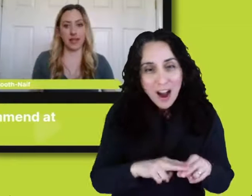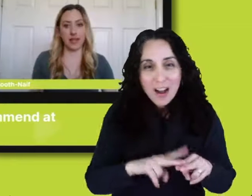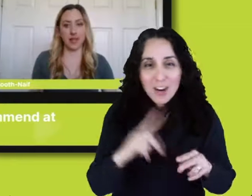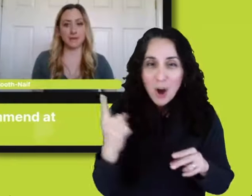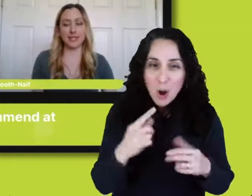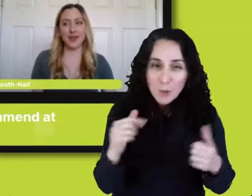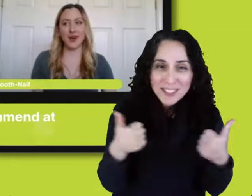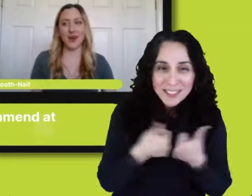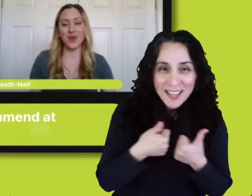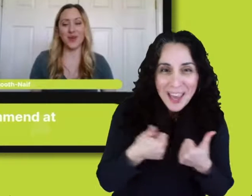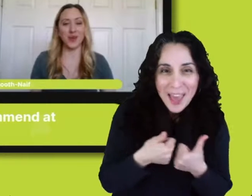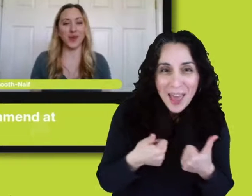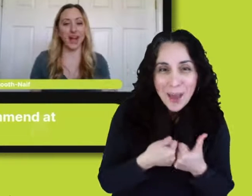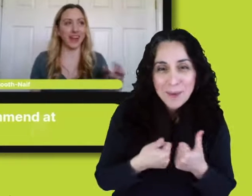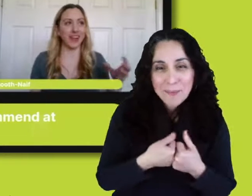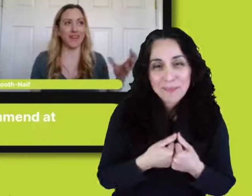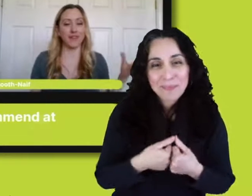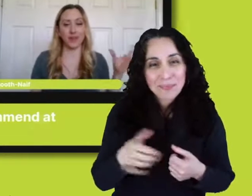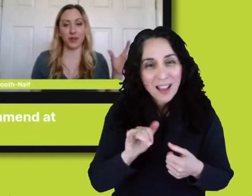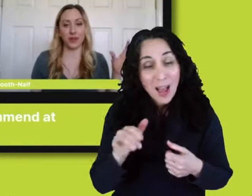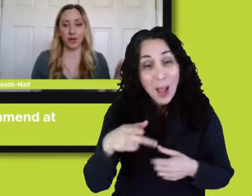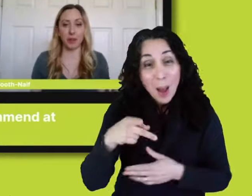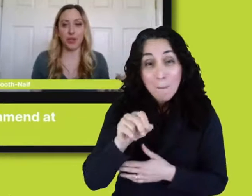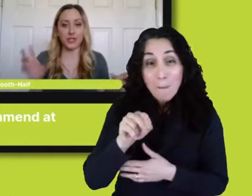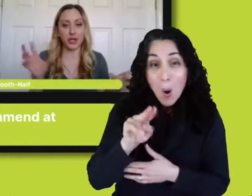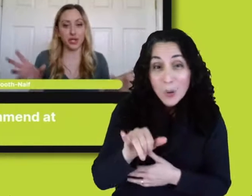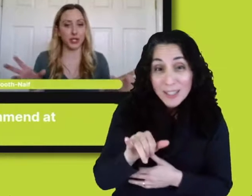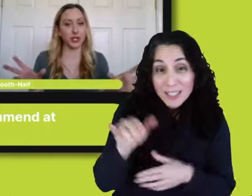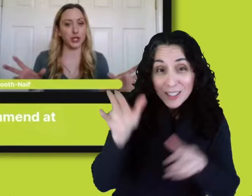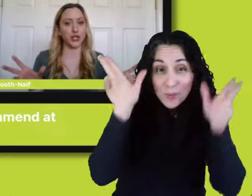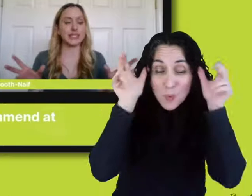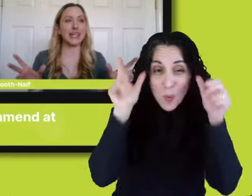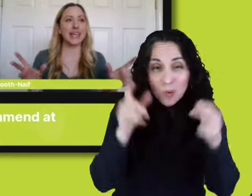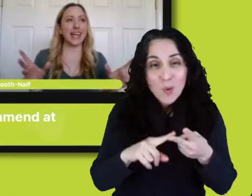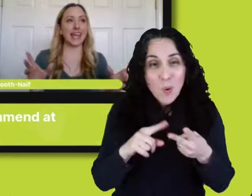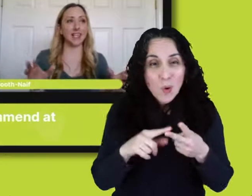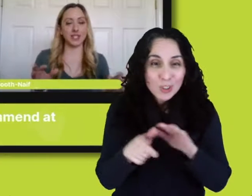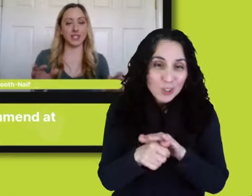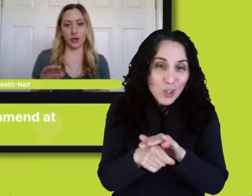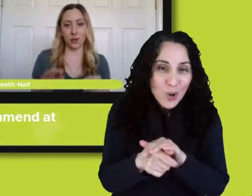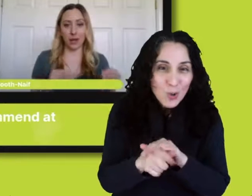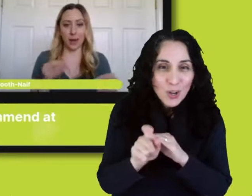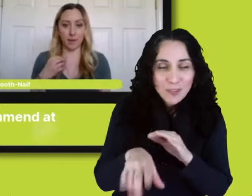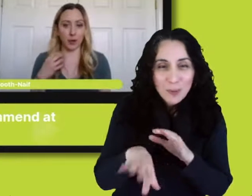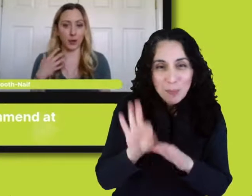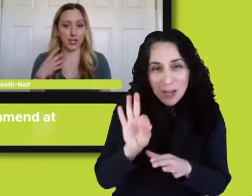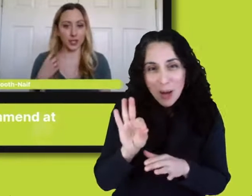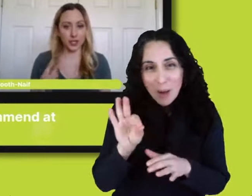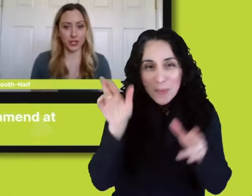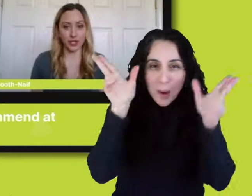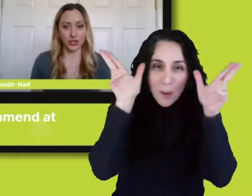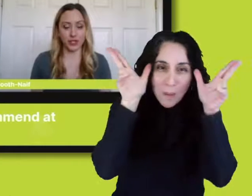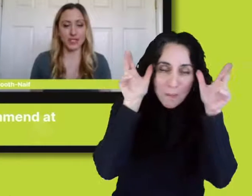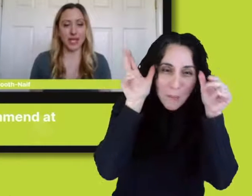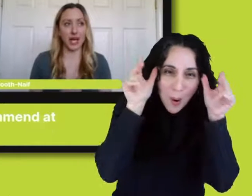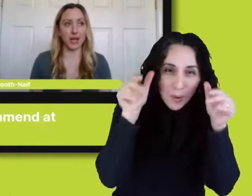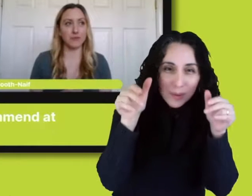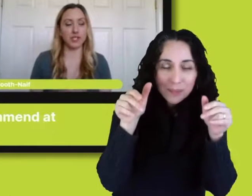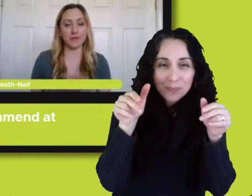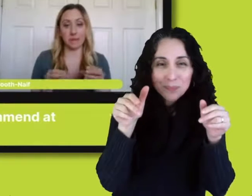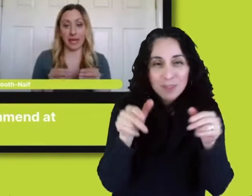fun and make it a game. So I'll have either her ponies or her turtles, and she's got to go pick up her ponies or her